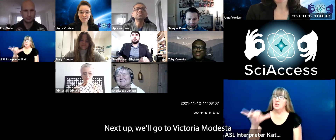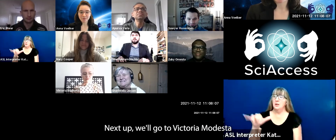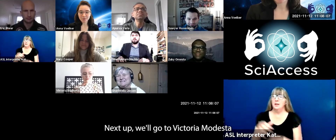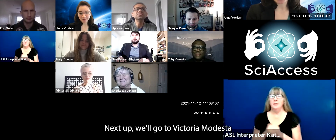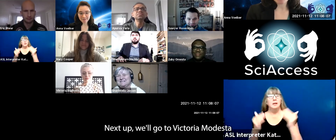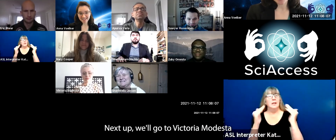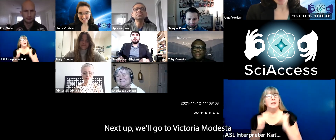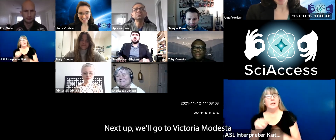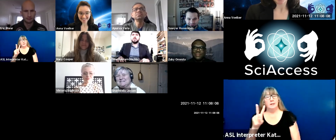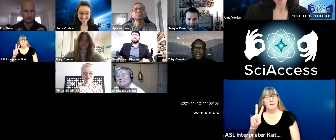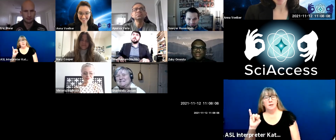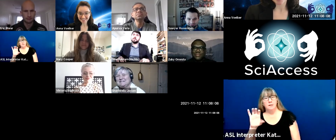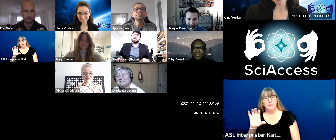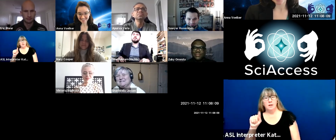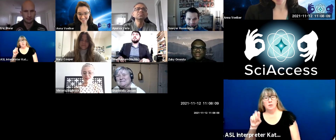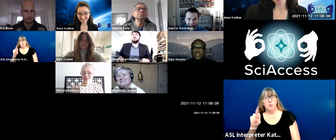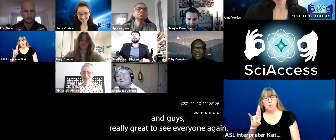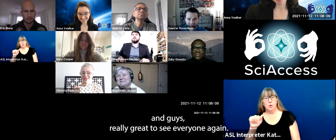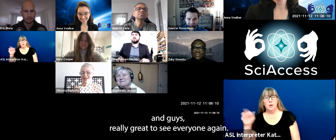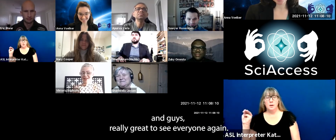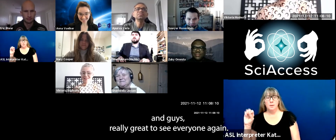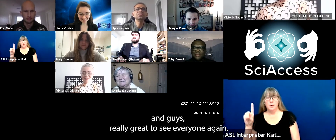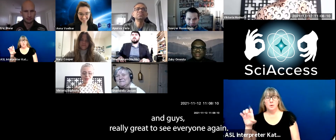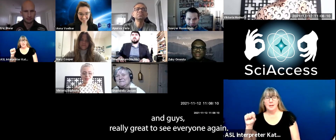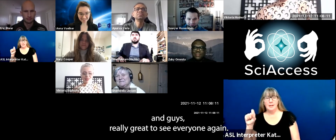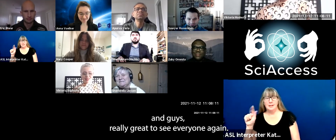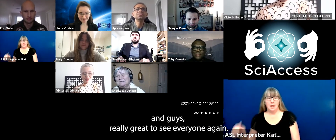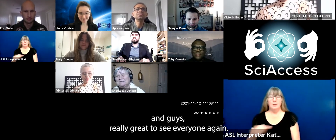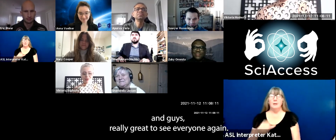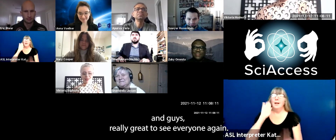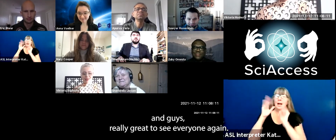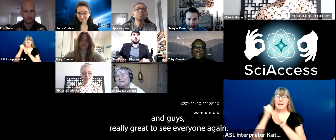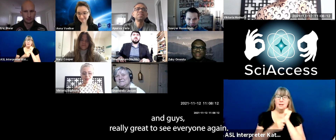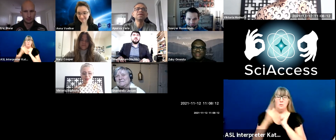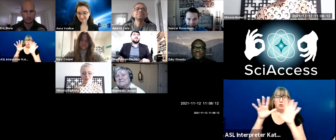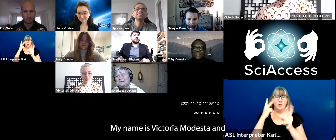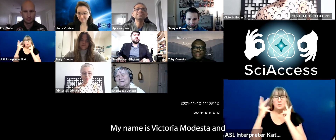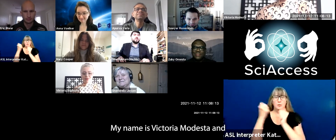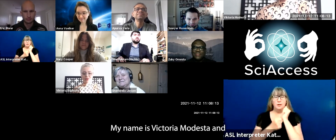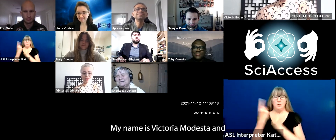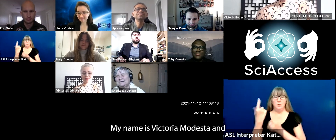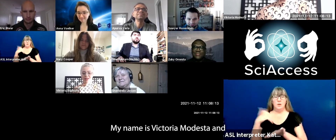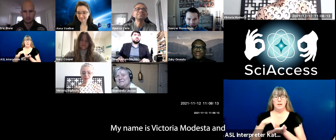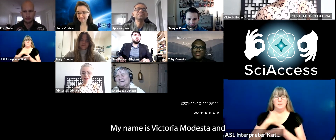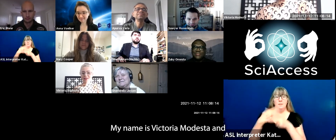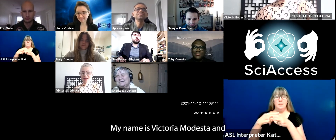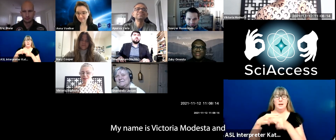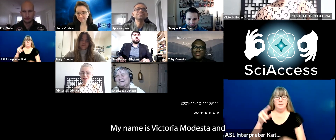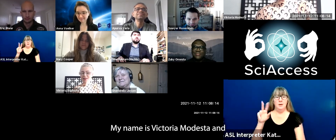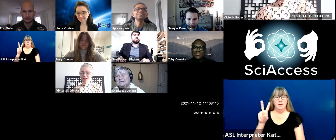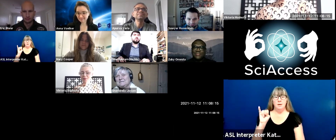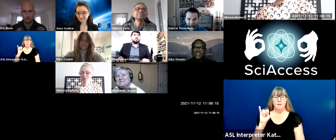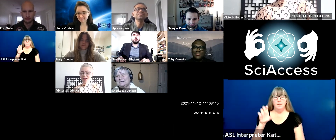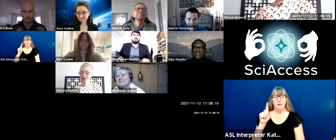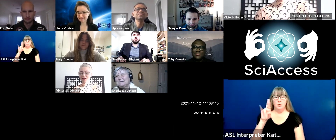we'll go to Victoria Modesta. Hey guys, really great to see everyone again. My name is Victoria Modesta,